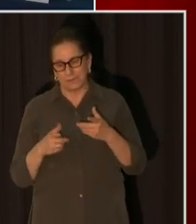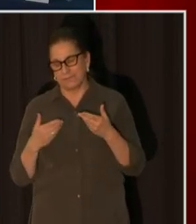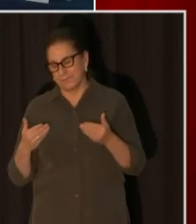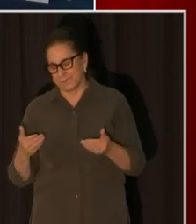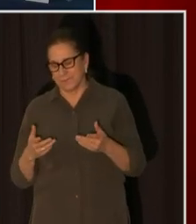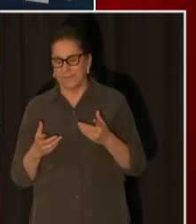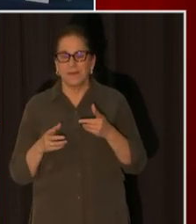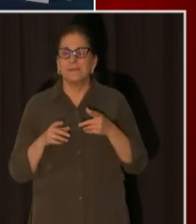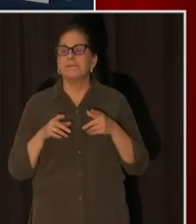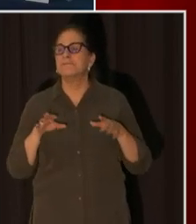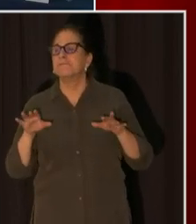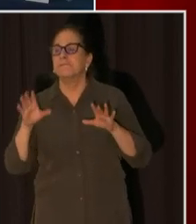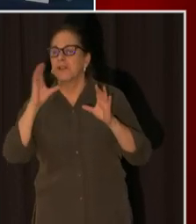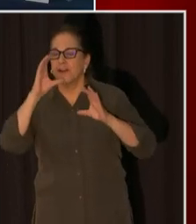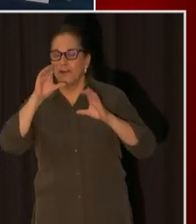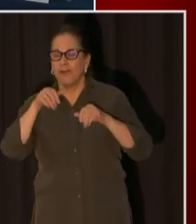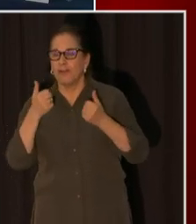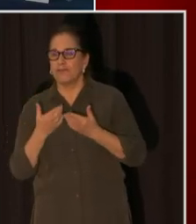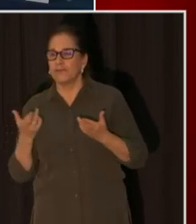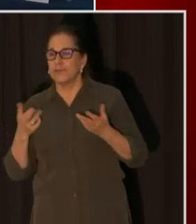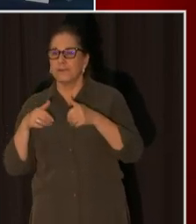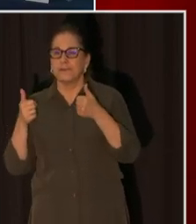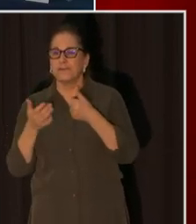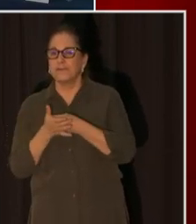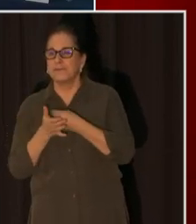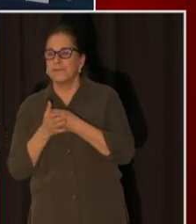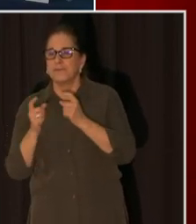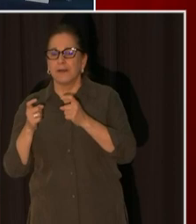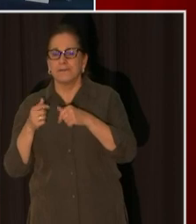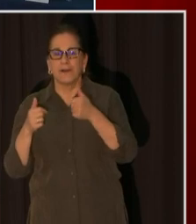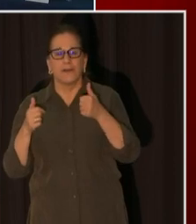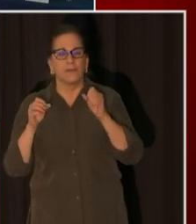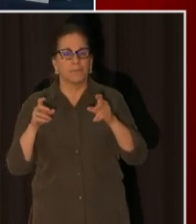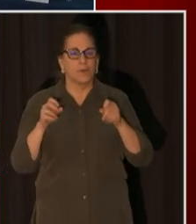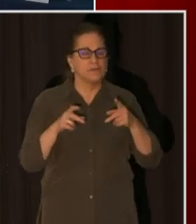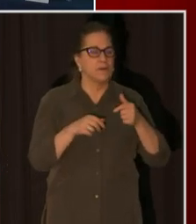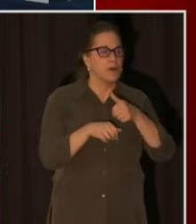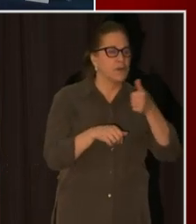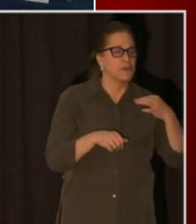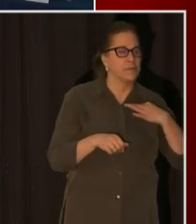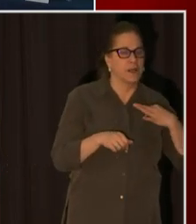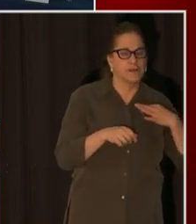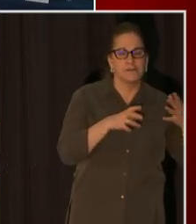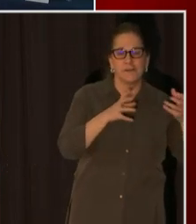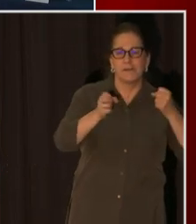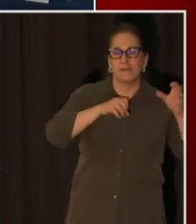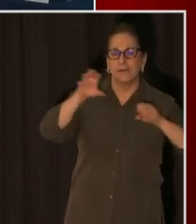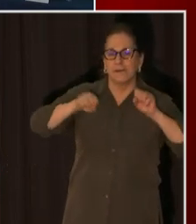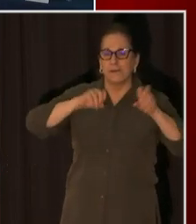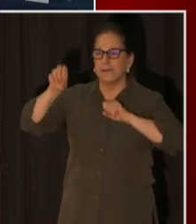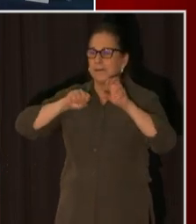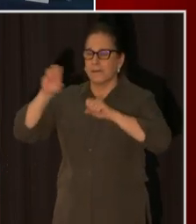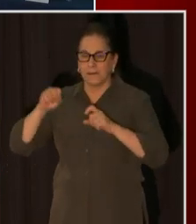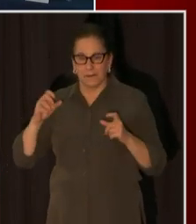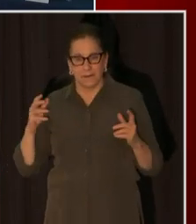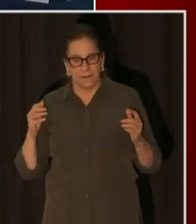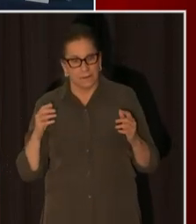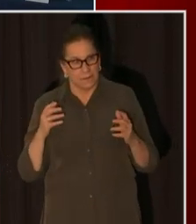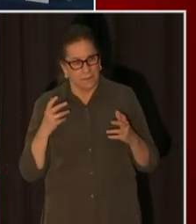just pooling together your advisors. And so that's policymakers, that's other business owners,